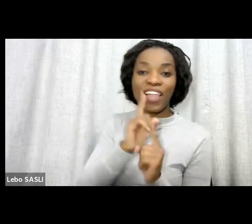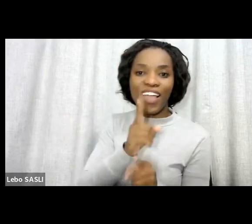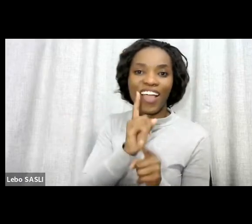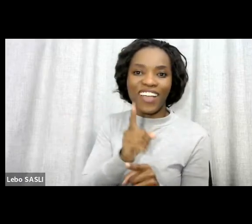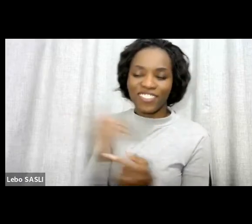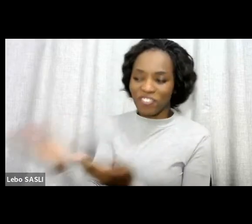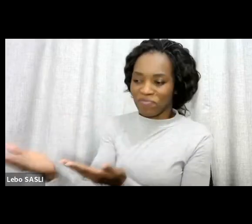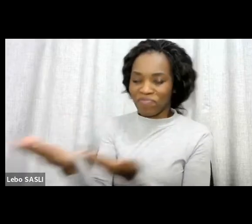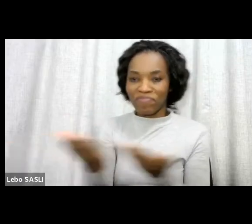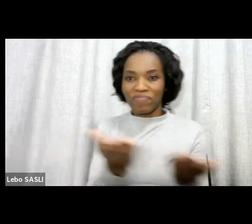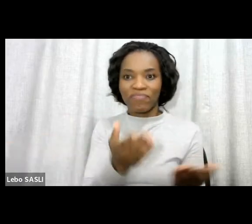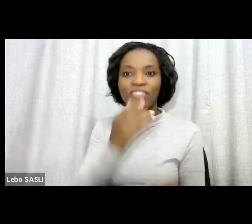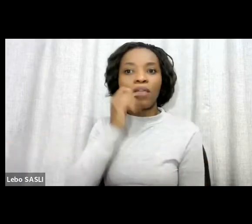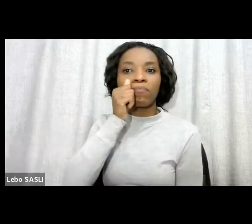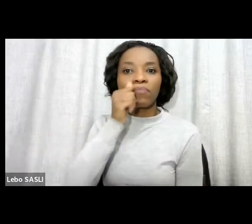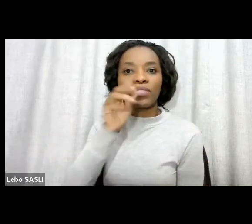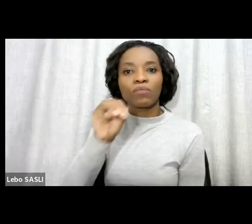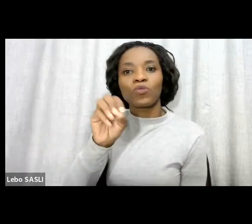Mr. Mugeri.